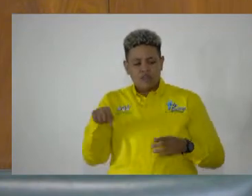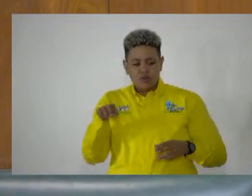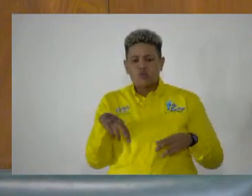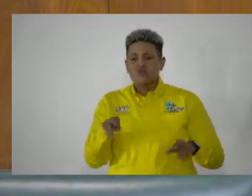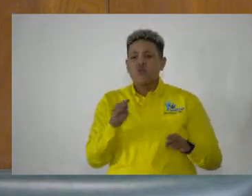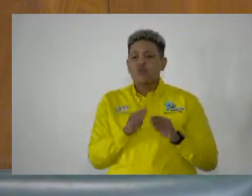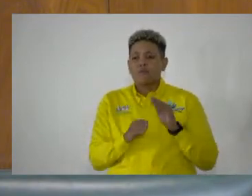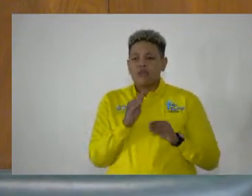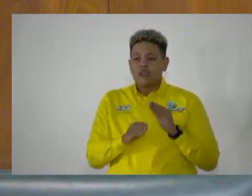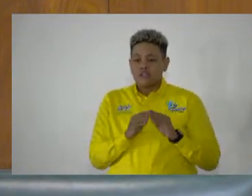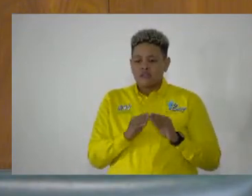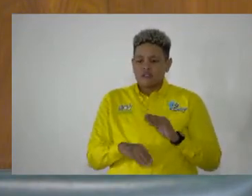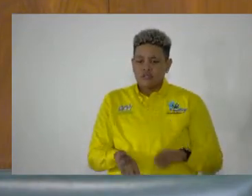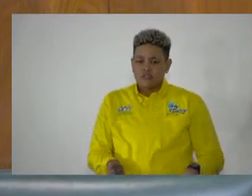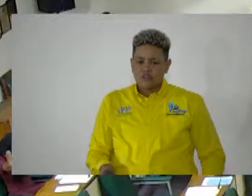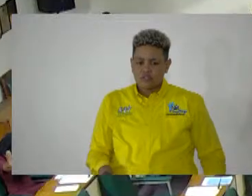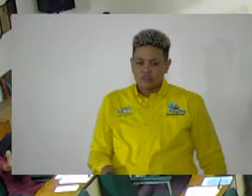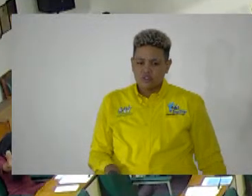repairs.